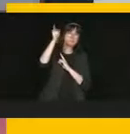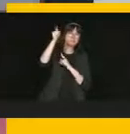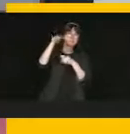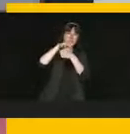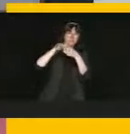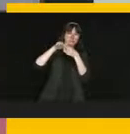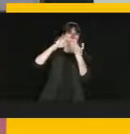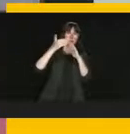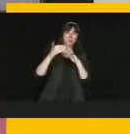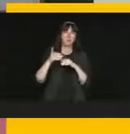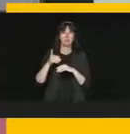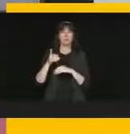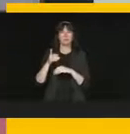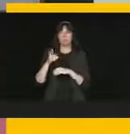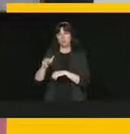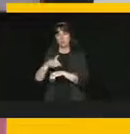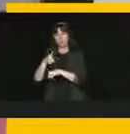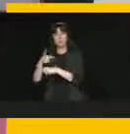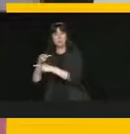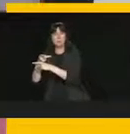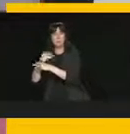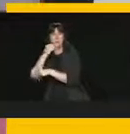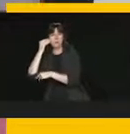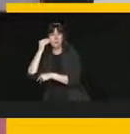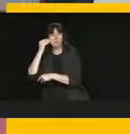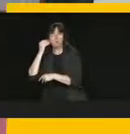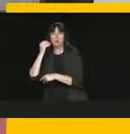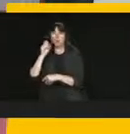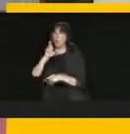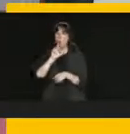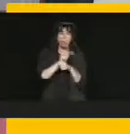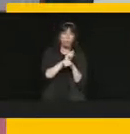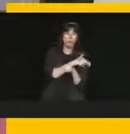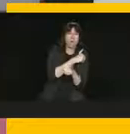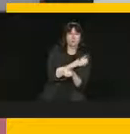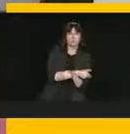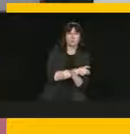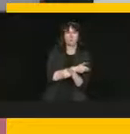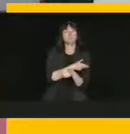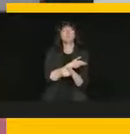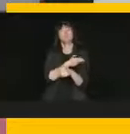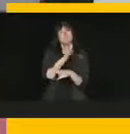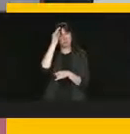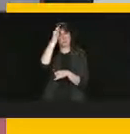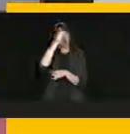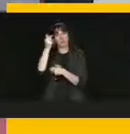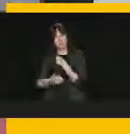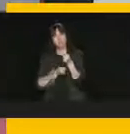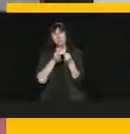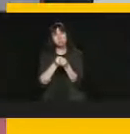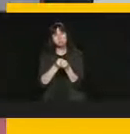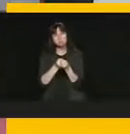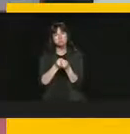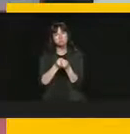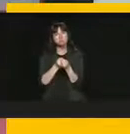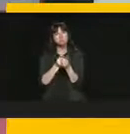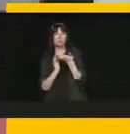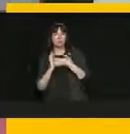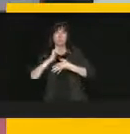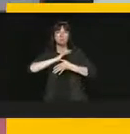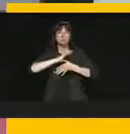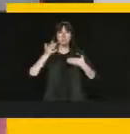care facility, we're working on the front lines. We're here for you. Our priority is keeping all